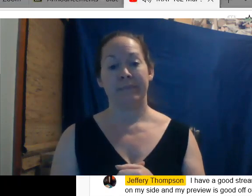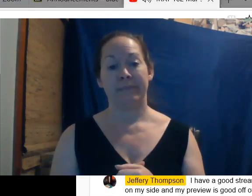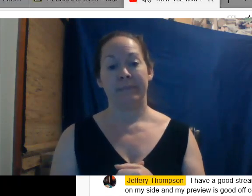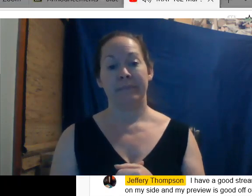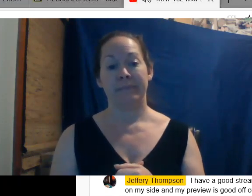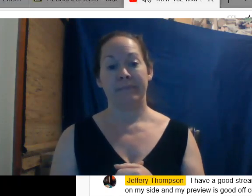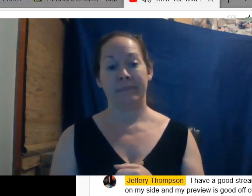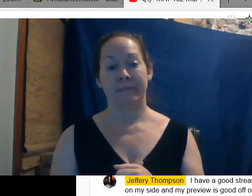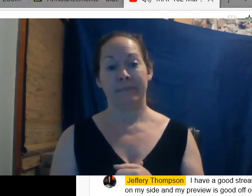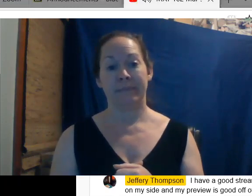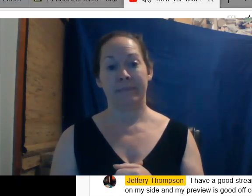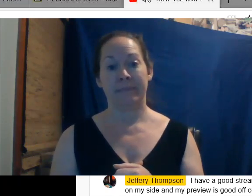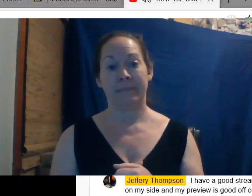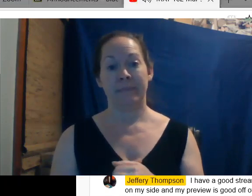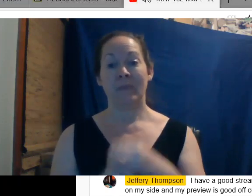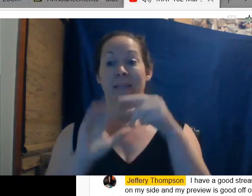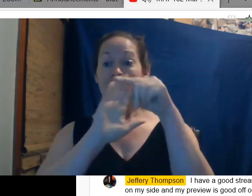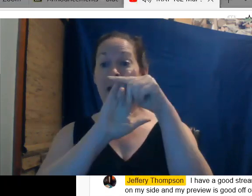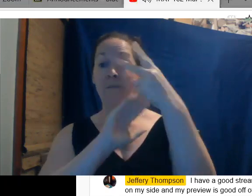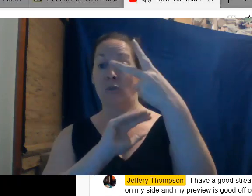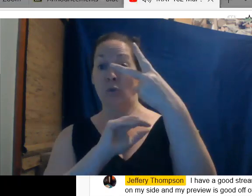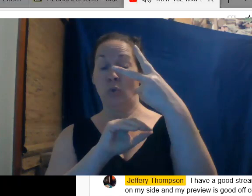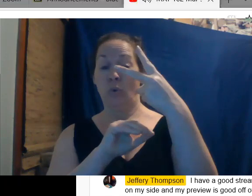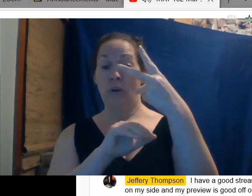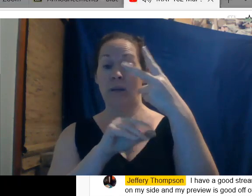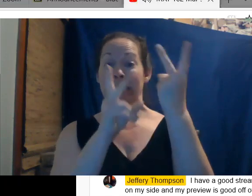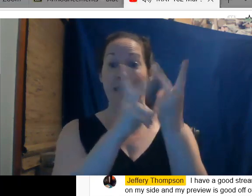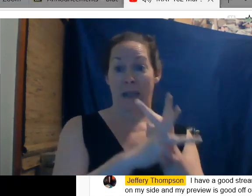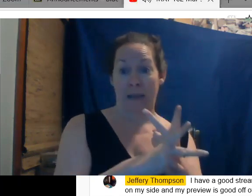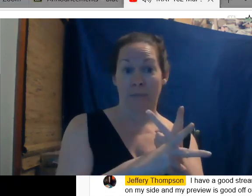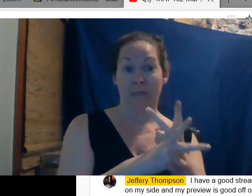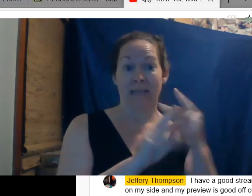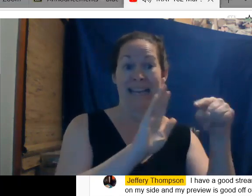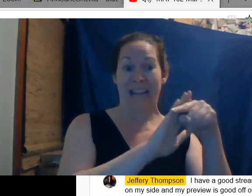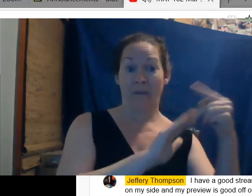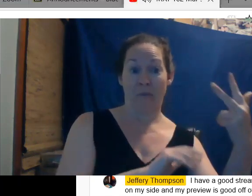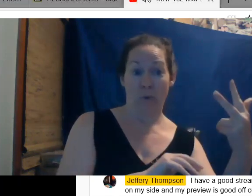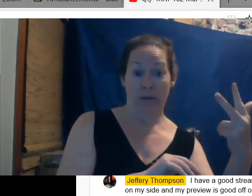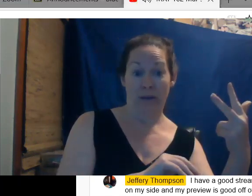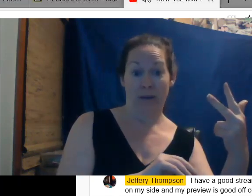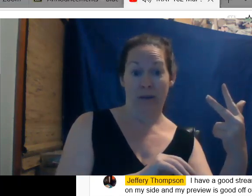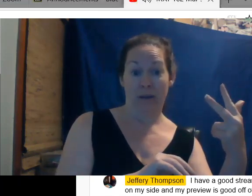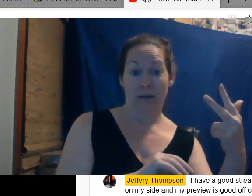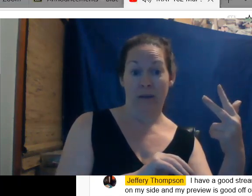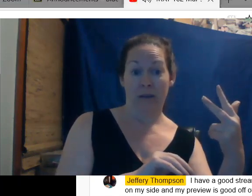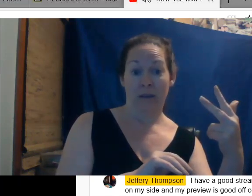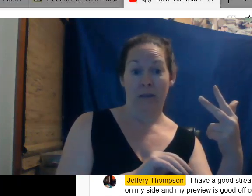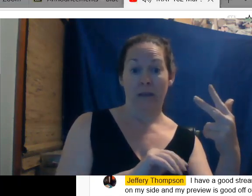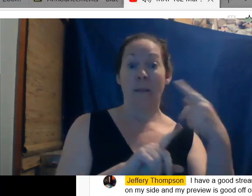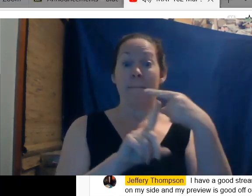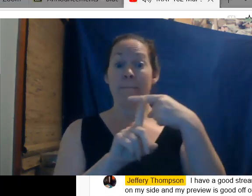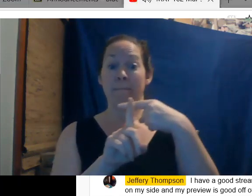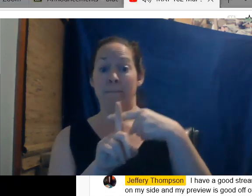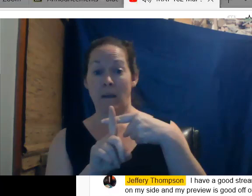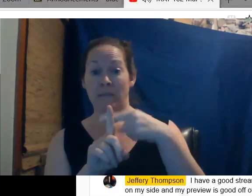negative 2x. And negative 2 times negative 3 is